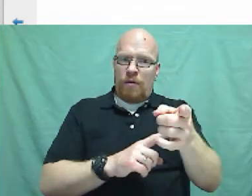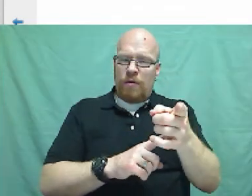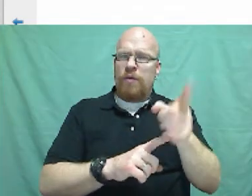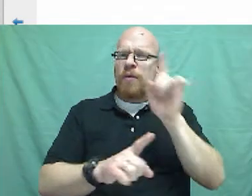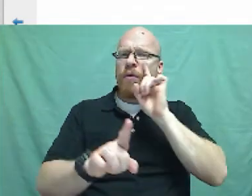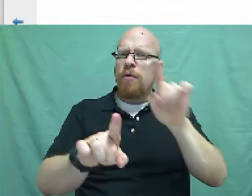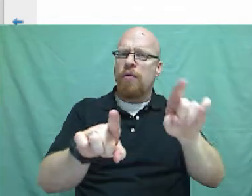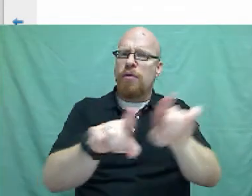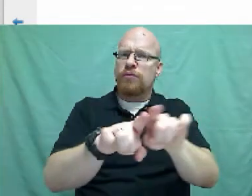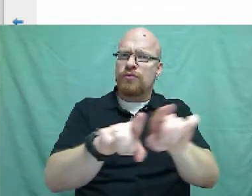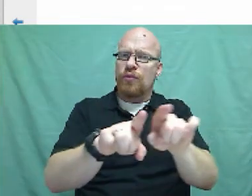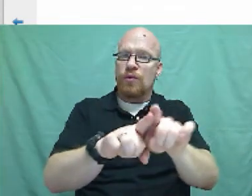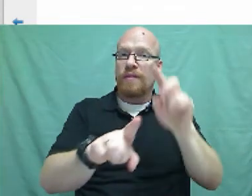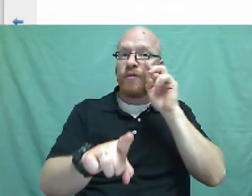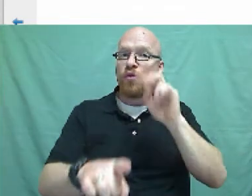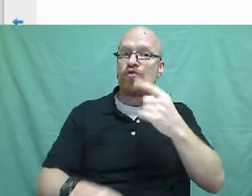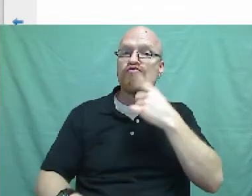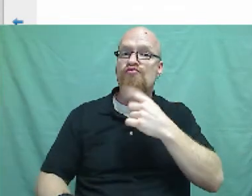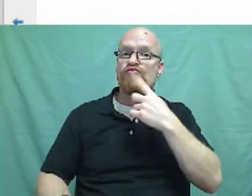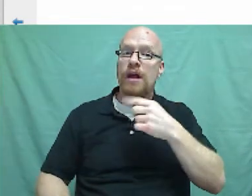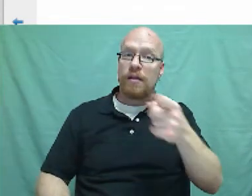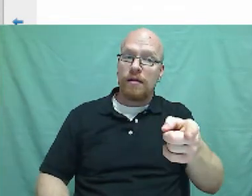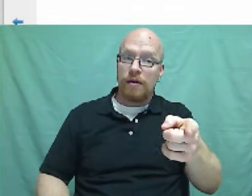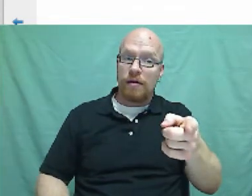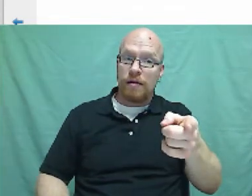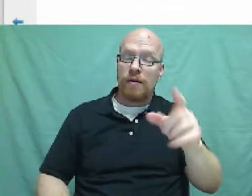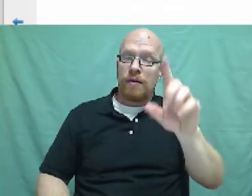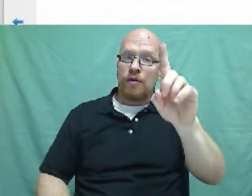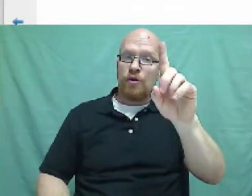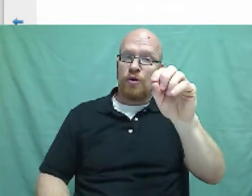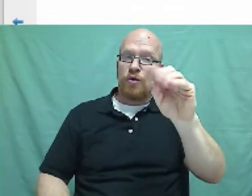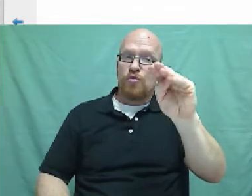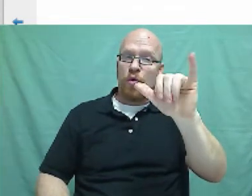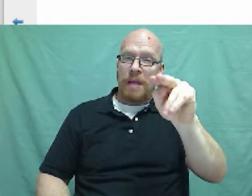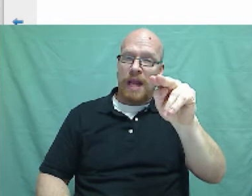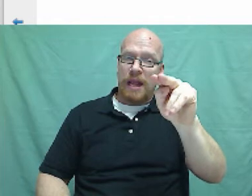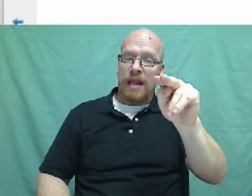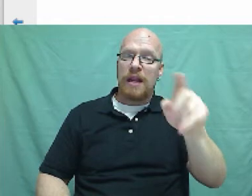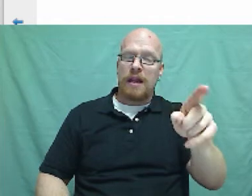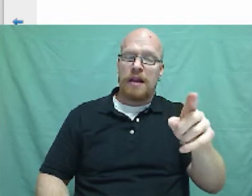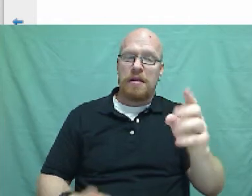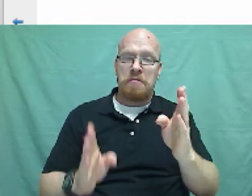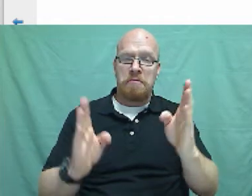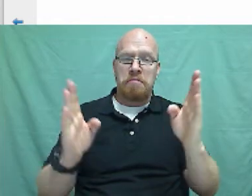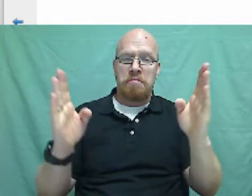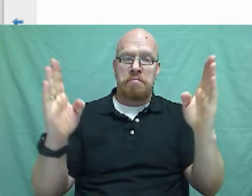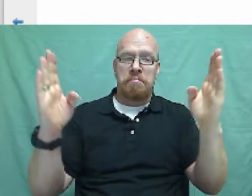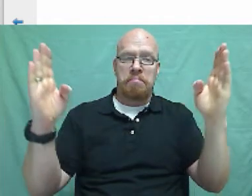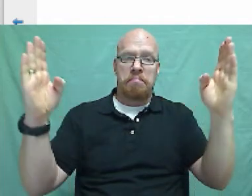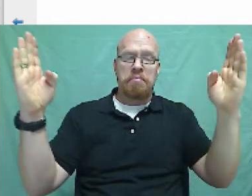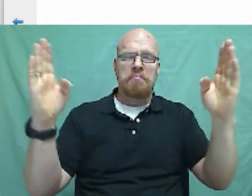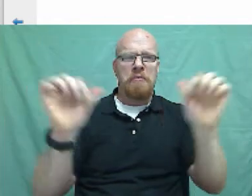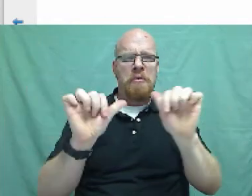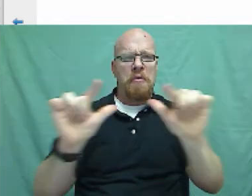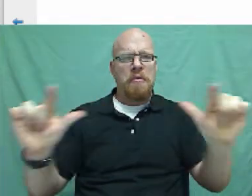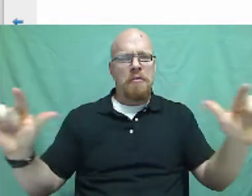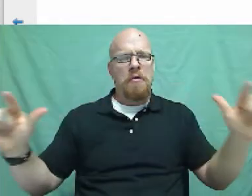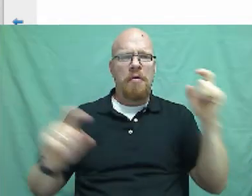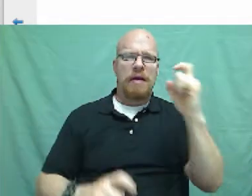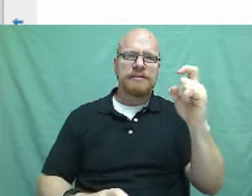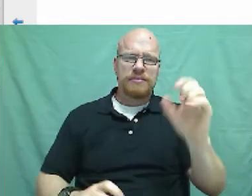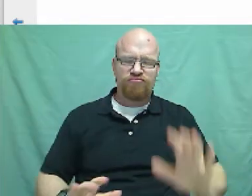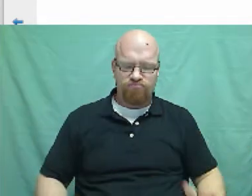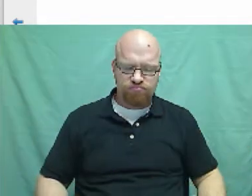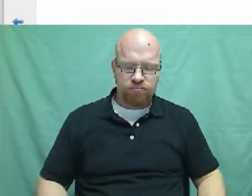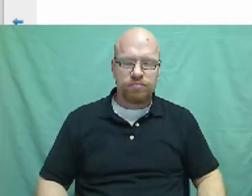would be the coordinates for that value. Now also, if we look at the red graph and consider the domain, what